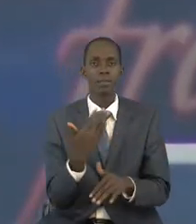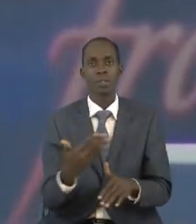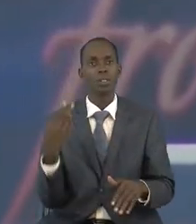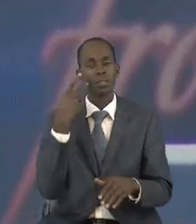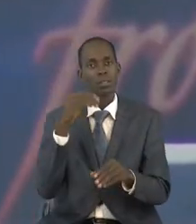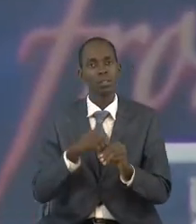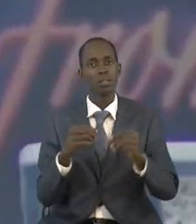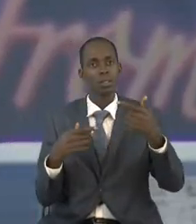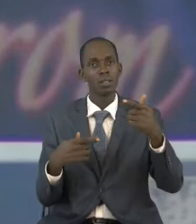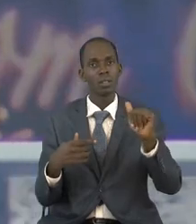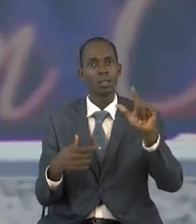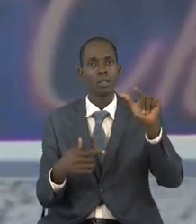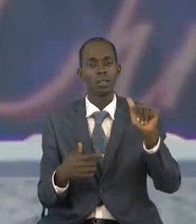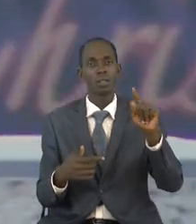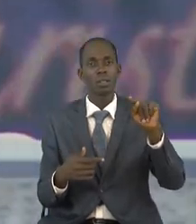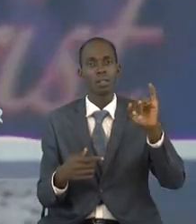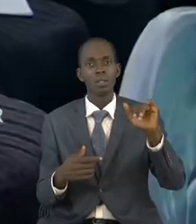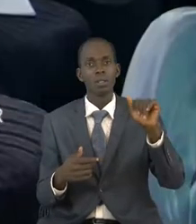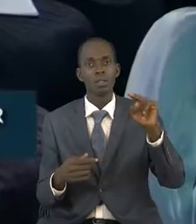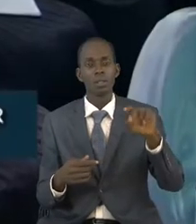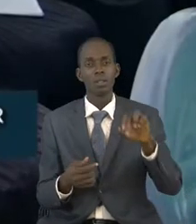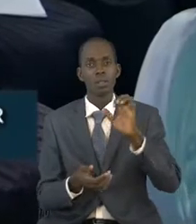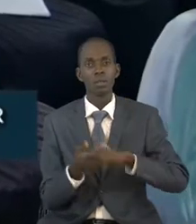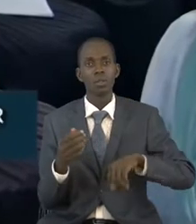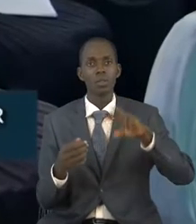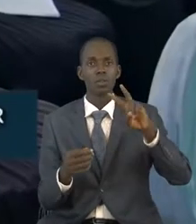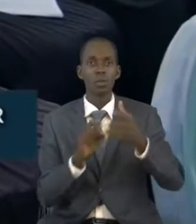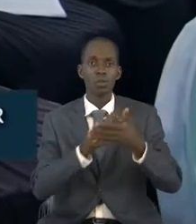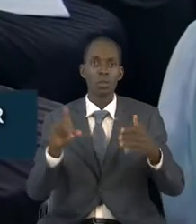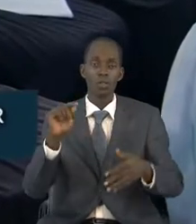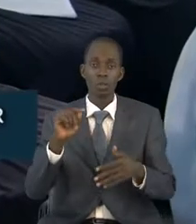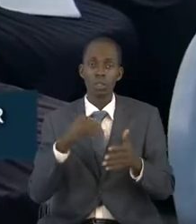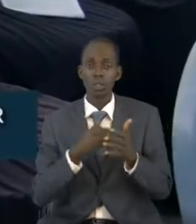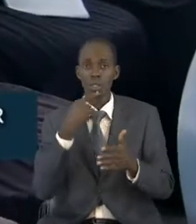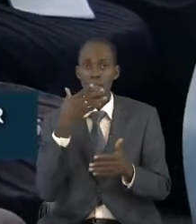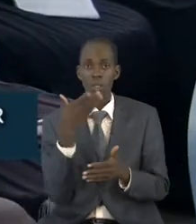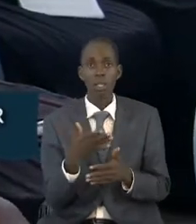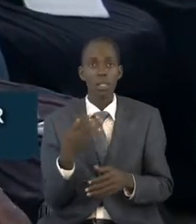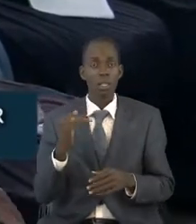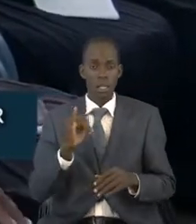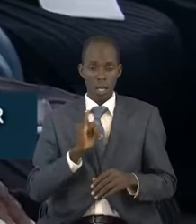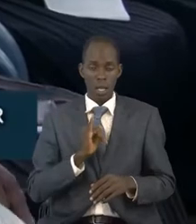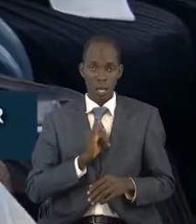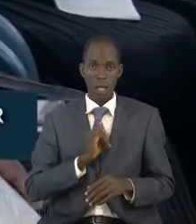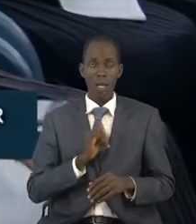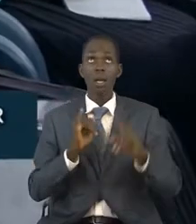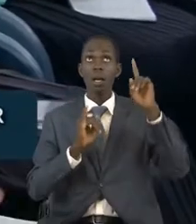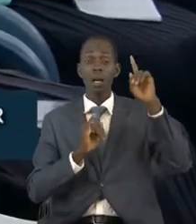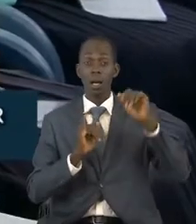from verse 20. Galatians chapter 2, verse 20, it tells us, I am crucified with